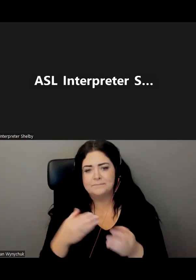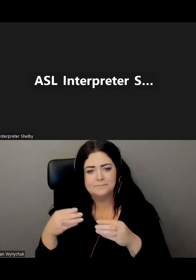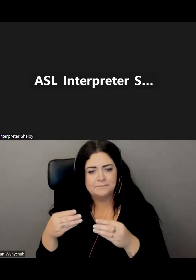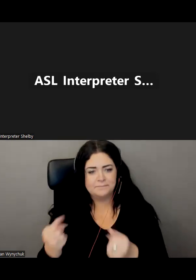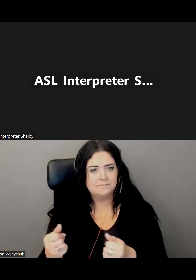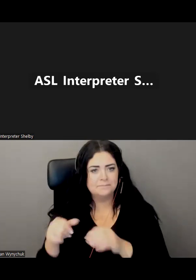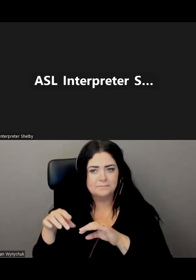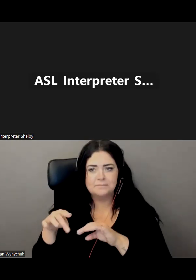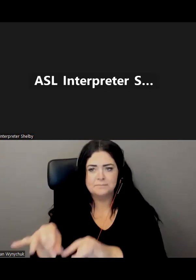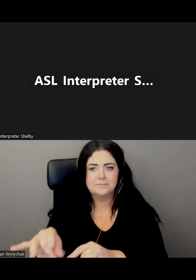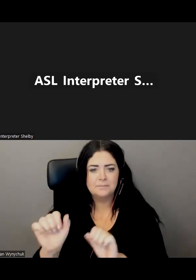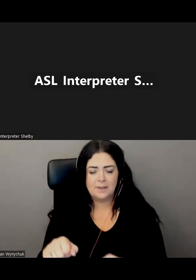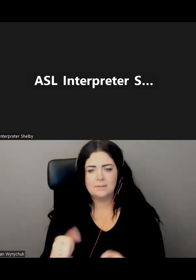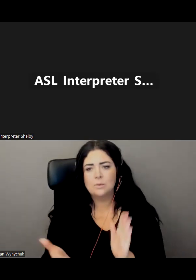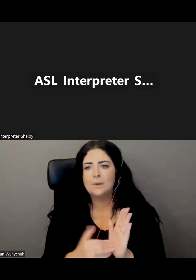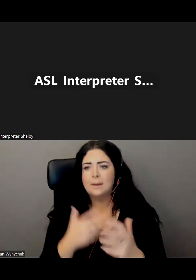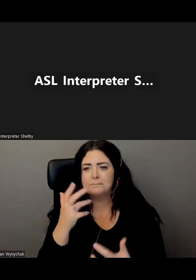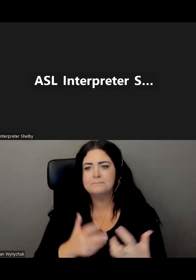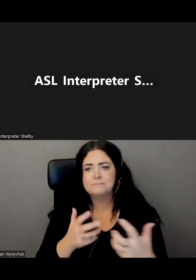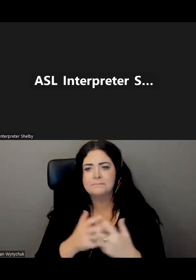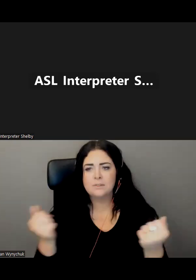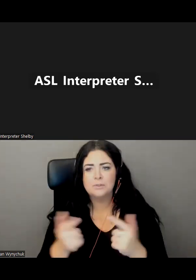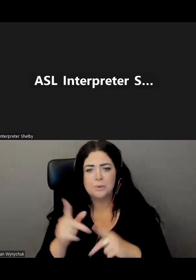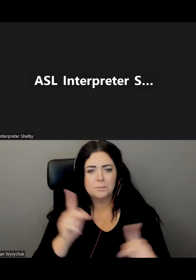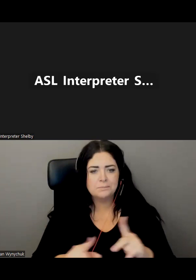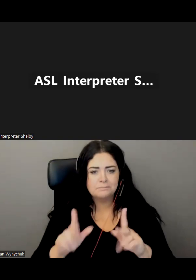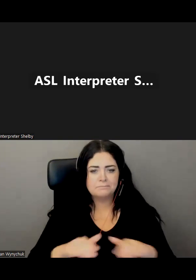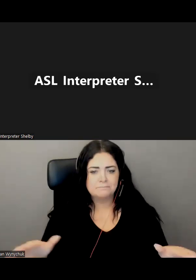Very, very user-friendly product for sure.